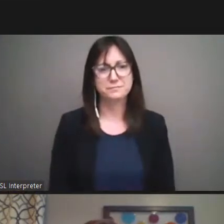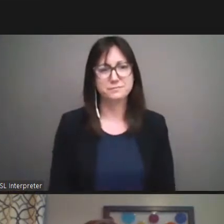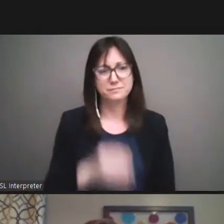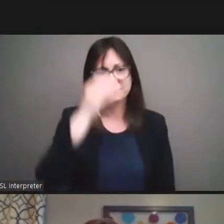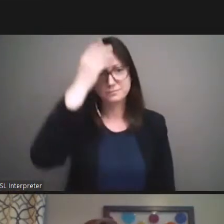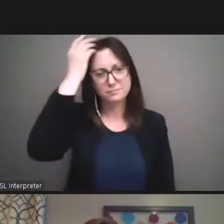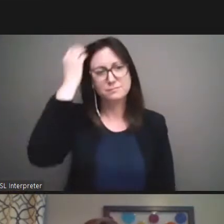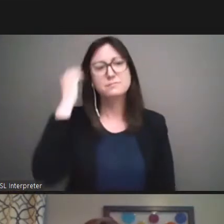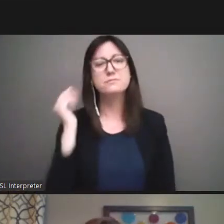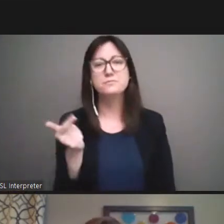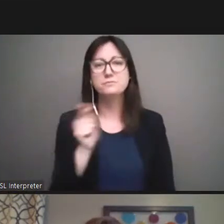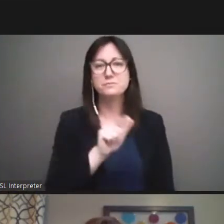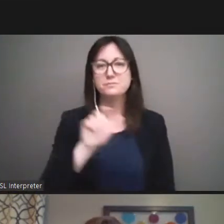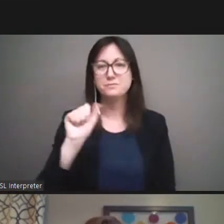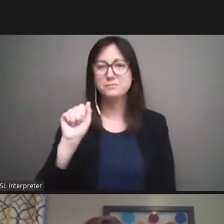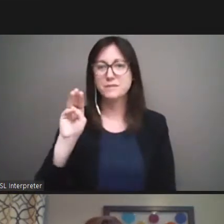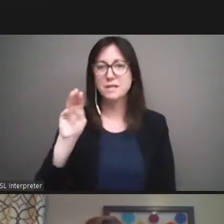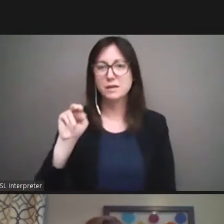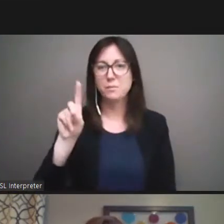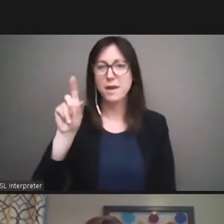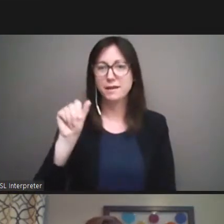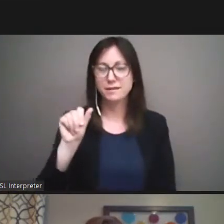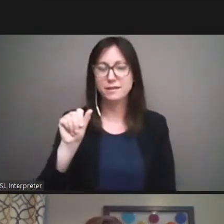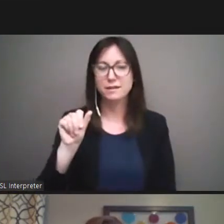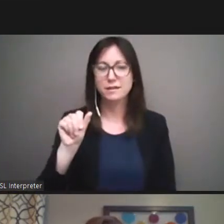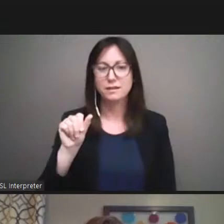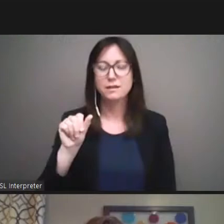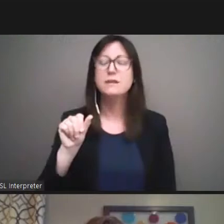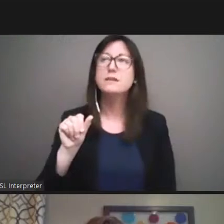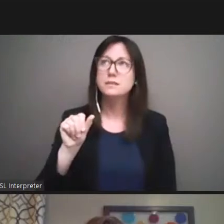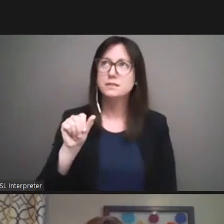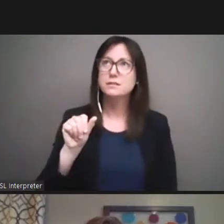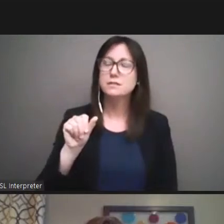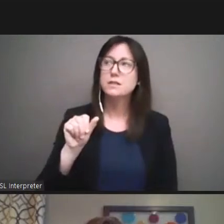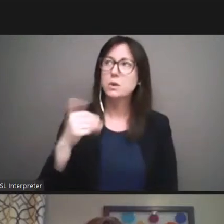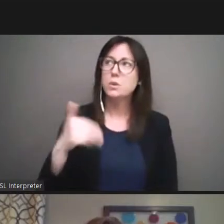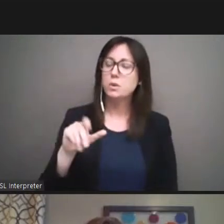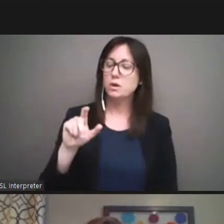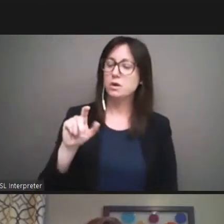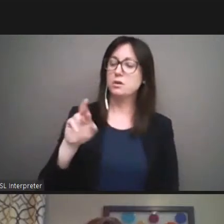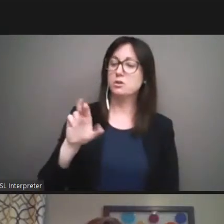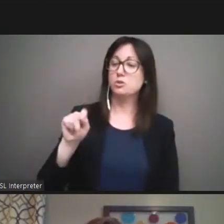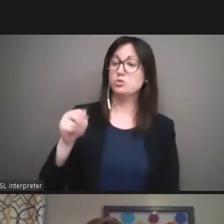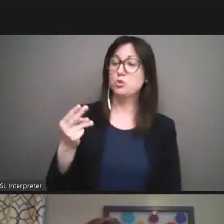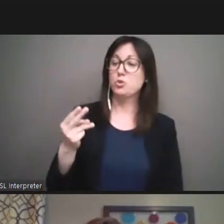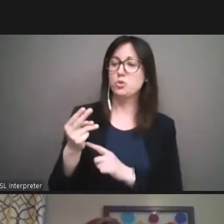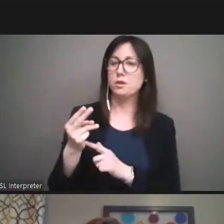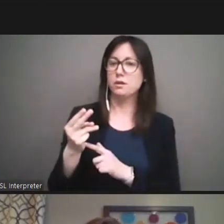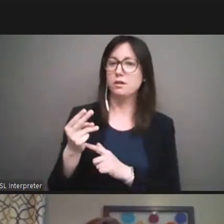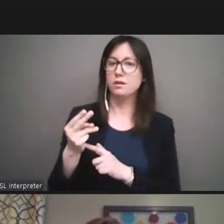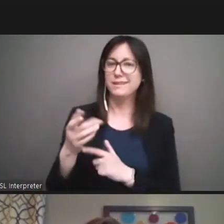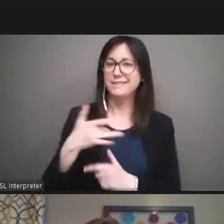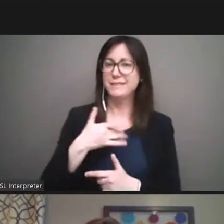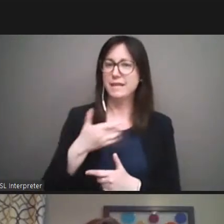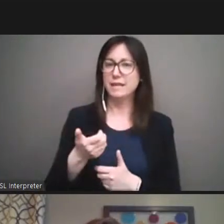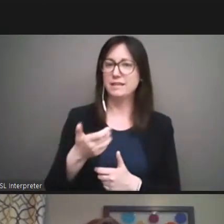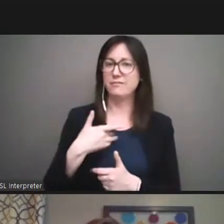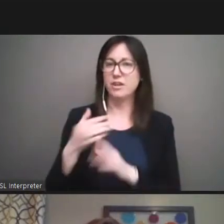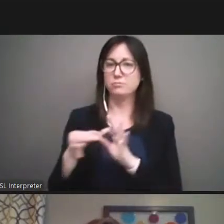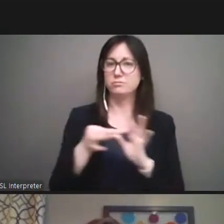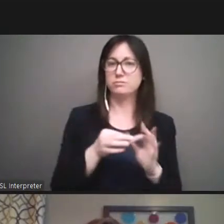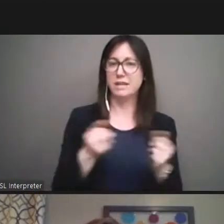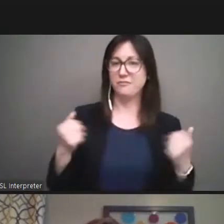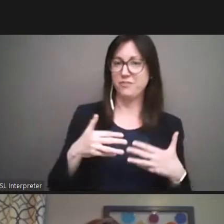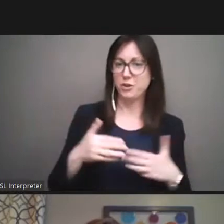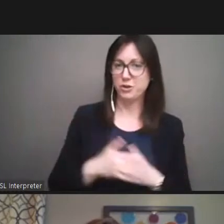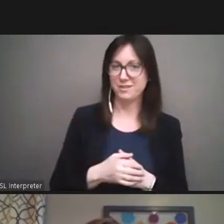I think there's an association with truth that is often fear, because saying the